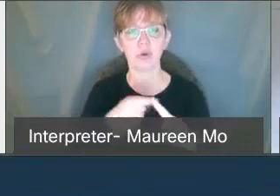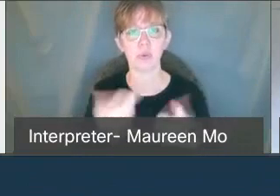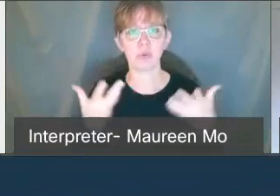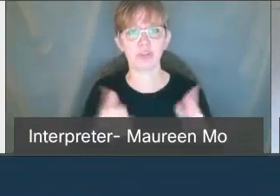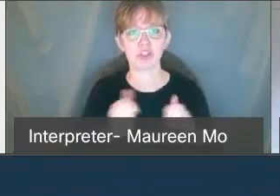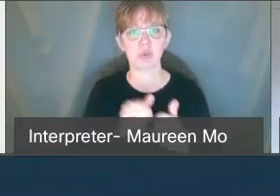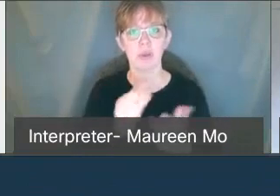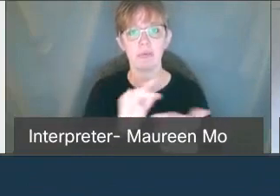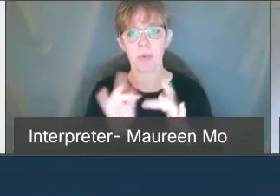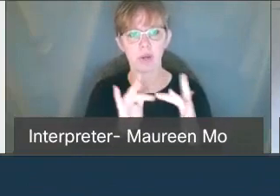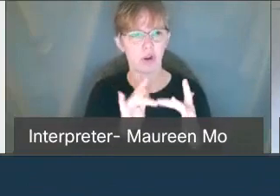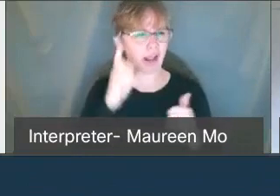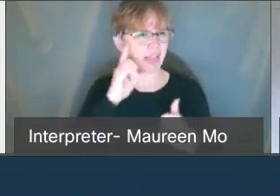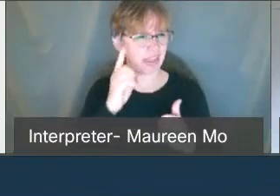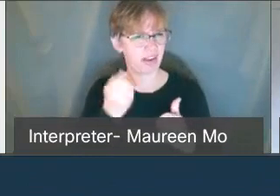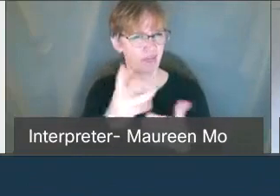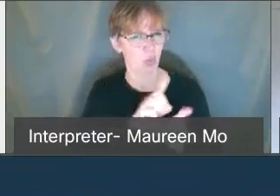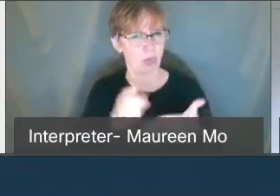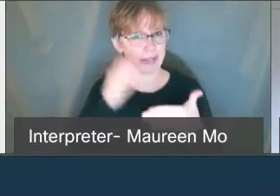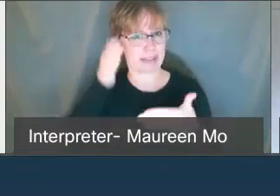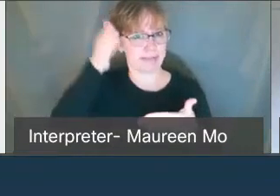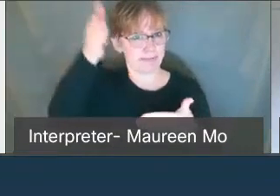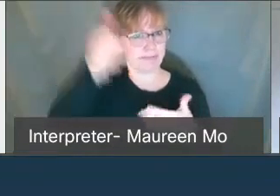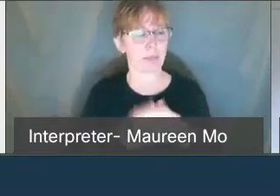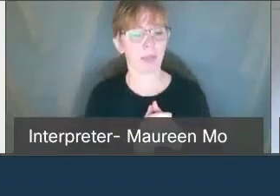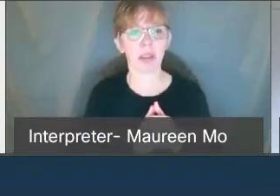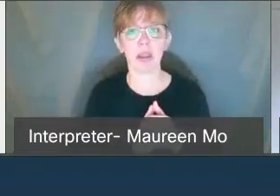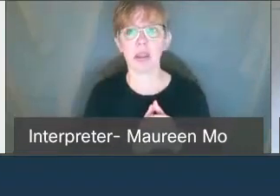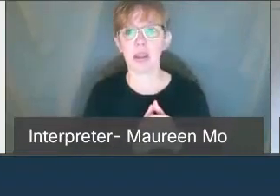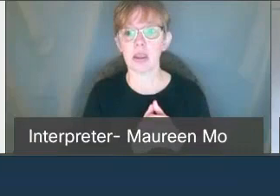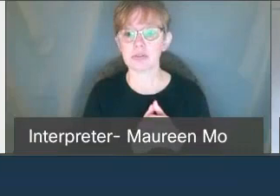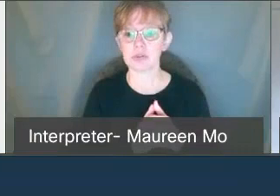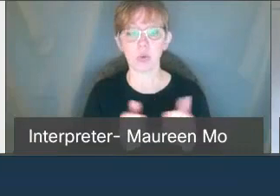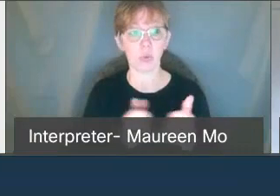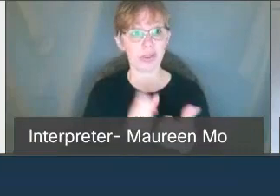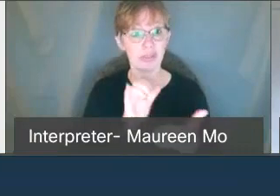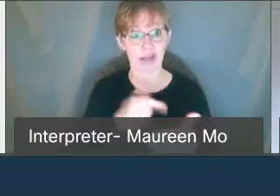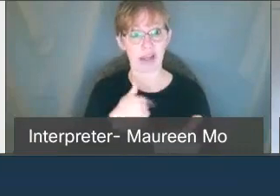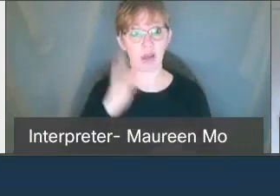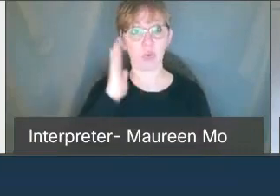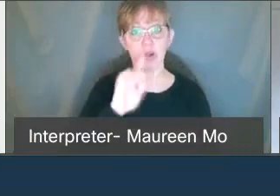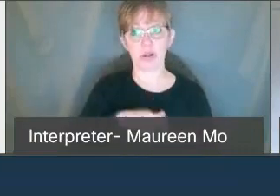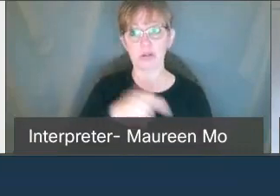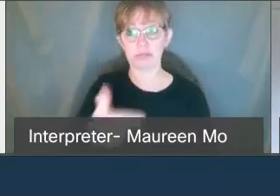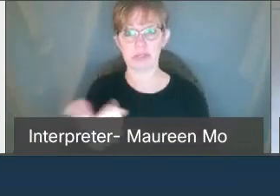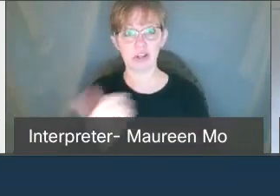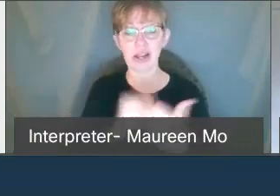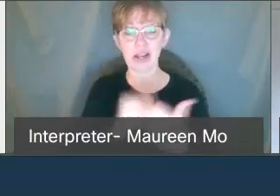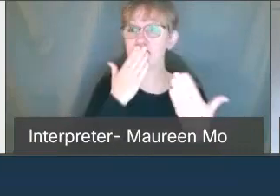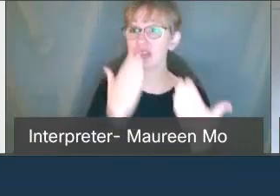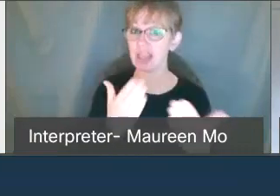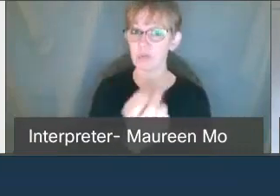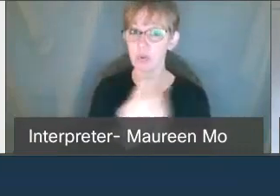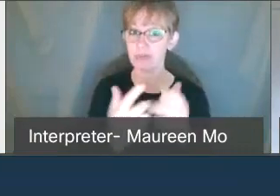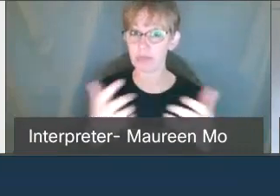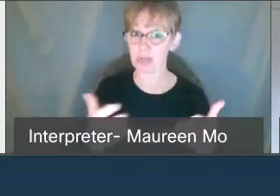webinar, I believe in a few weeks. And with that, I think I will hand it back over. I thank everyone very much. I'm very